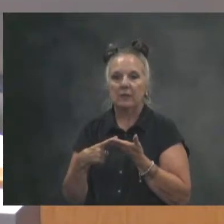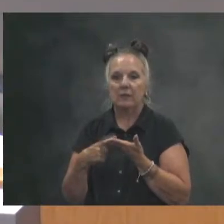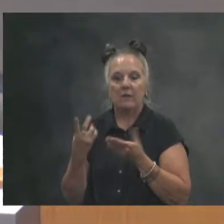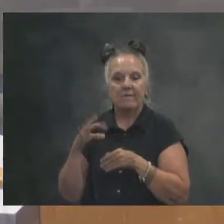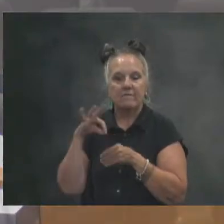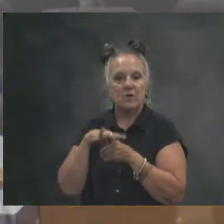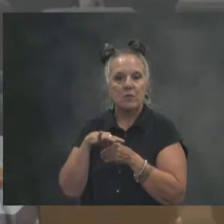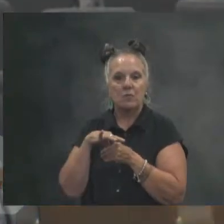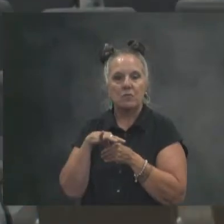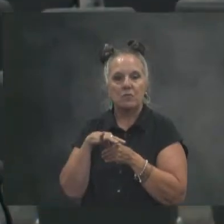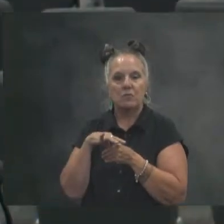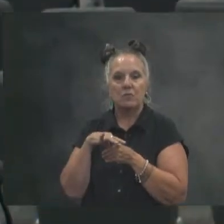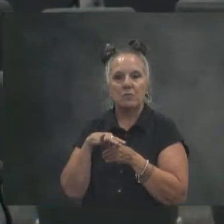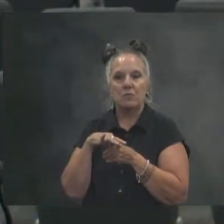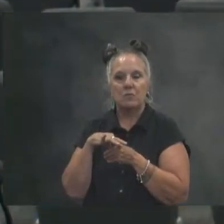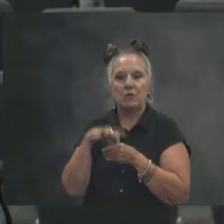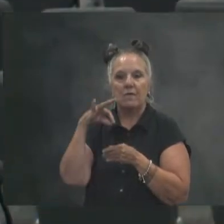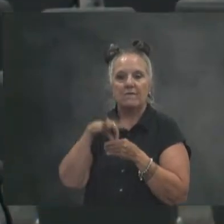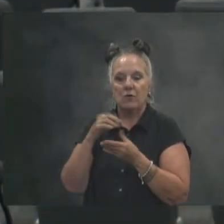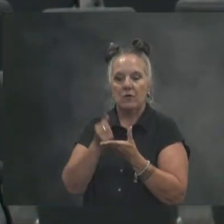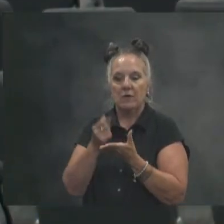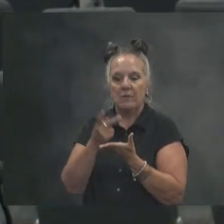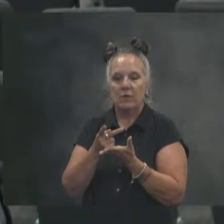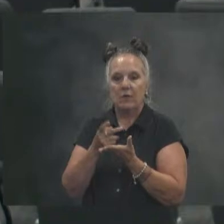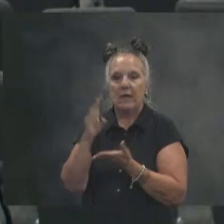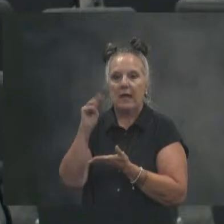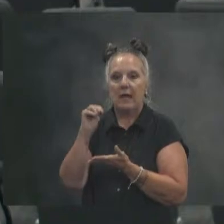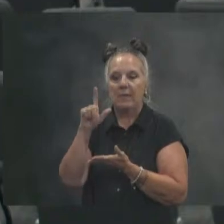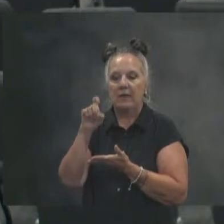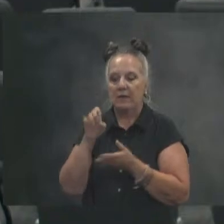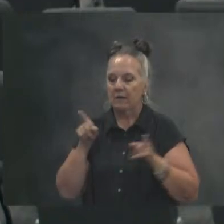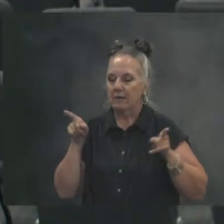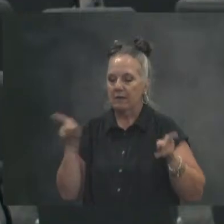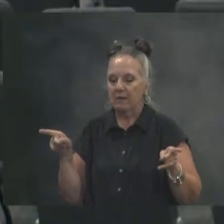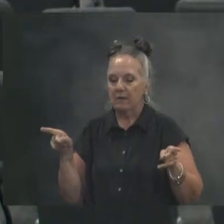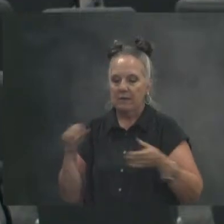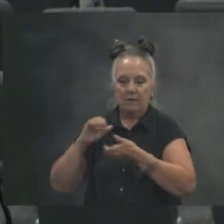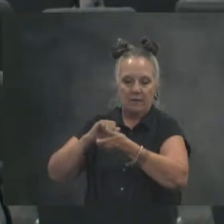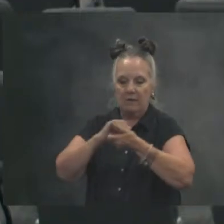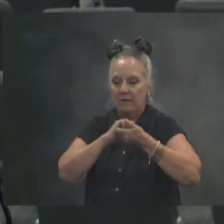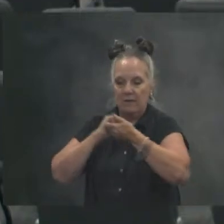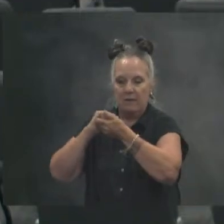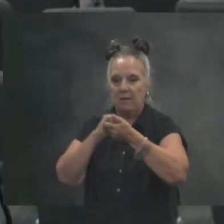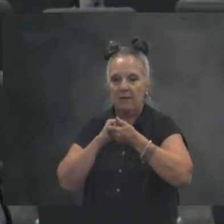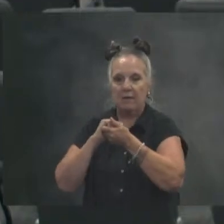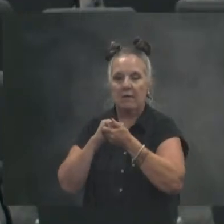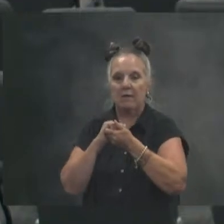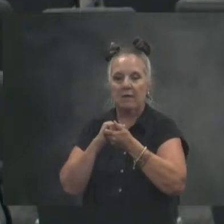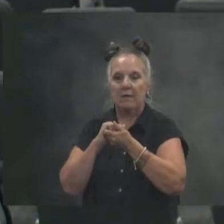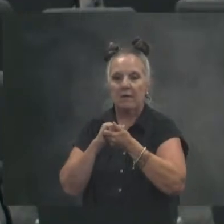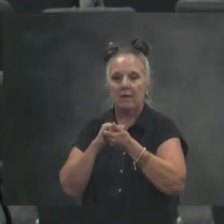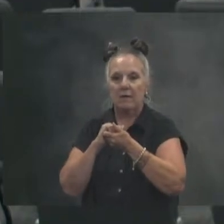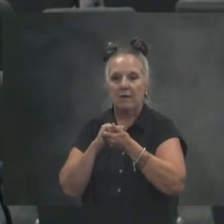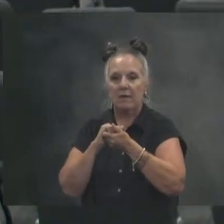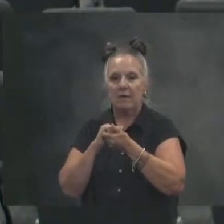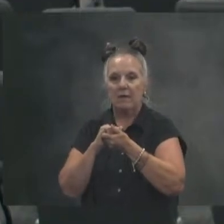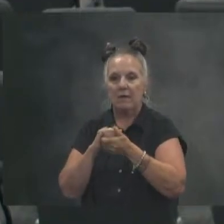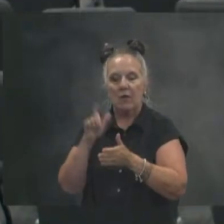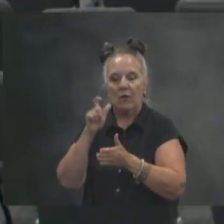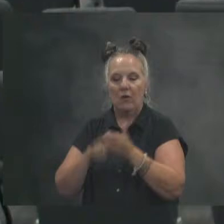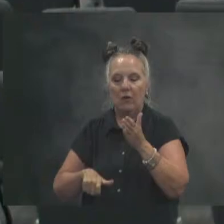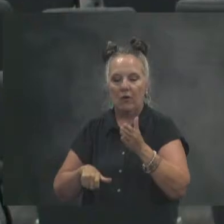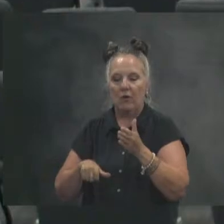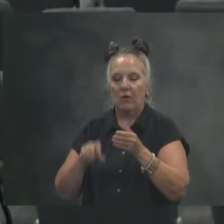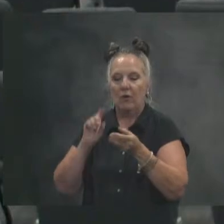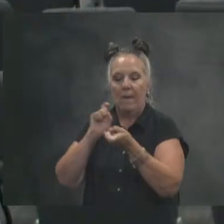vote. We're voting to approve the MOE between the Washington County Board of Education and the Teachers Association